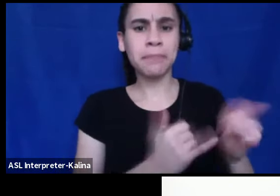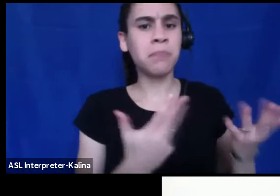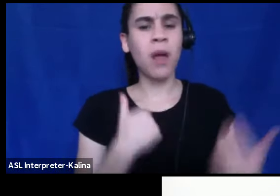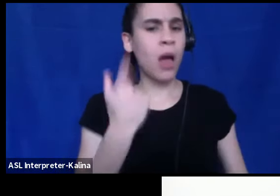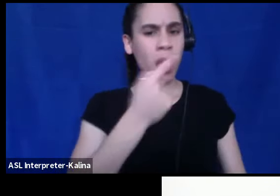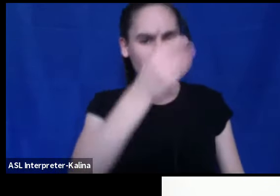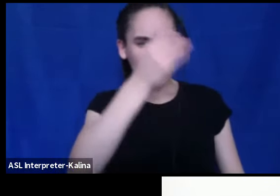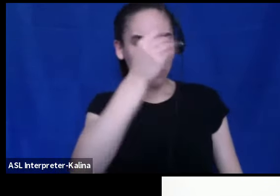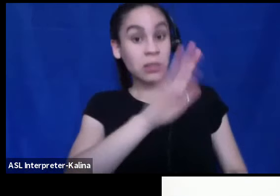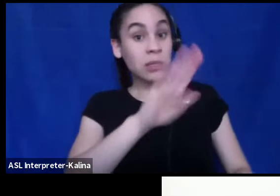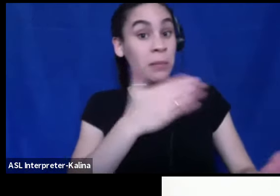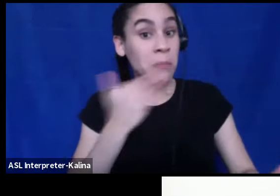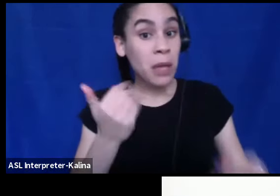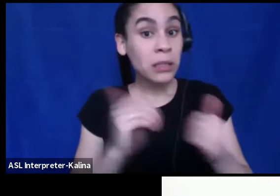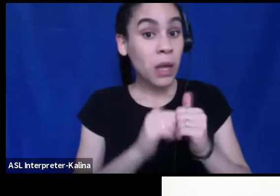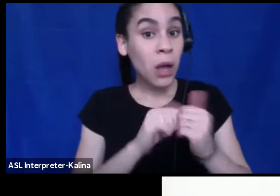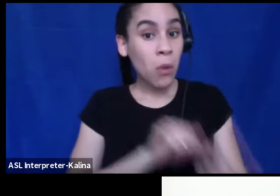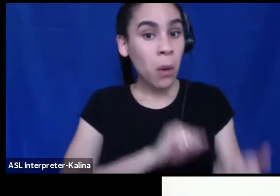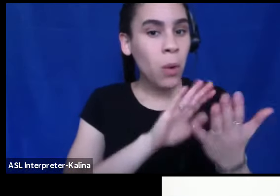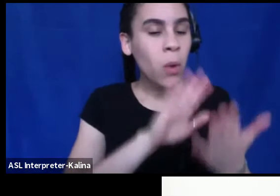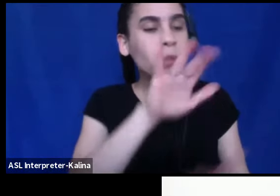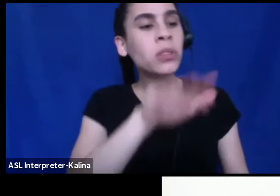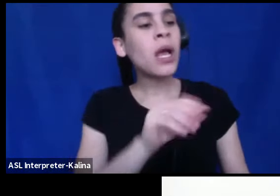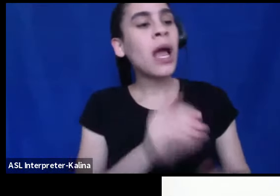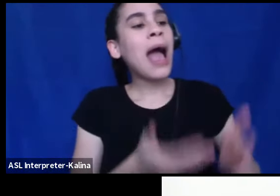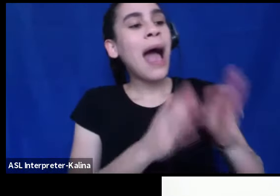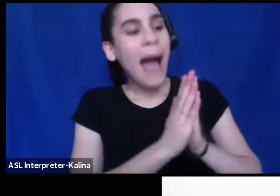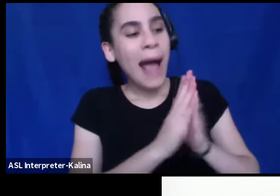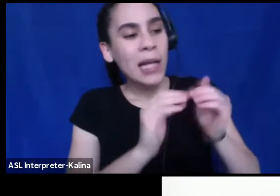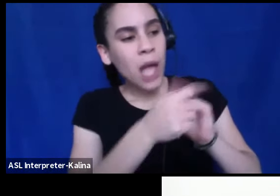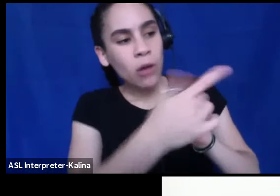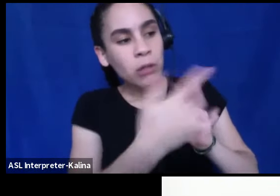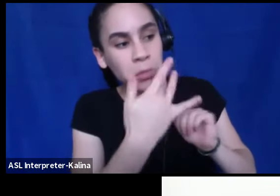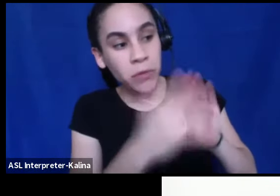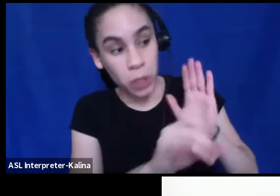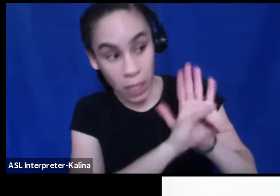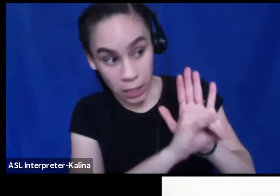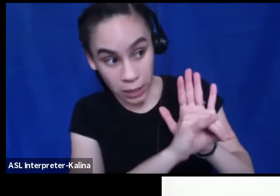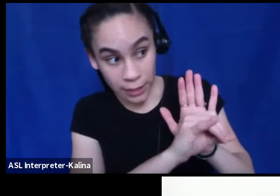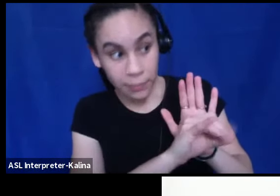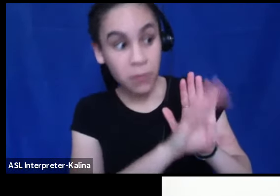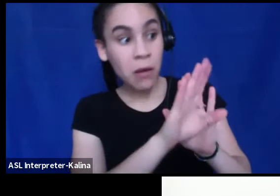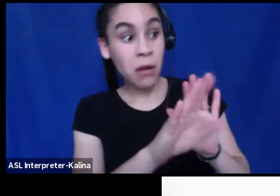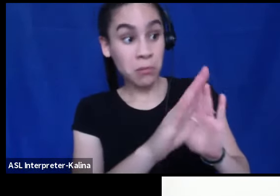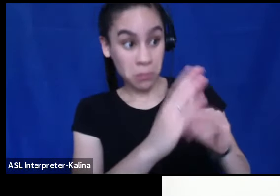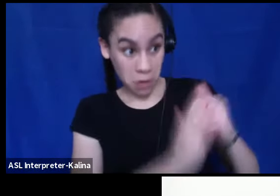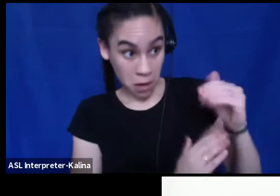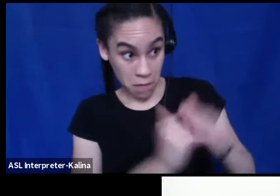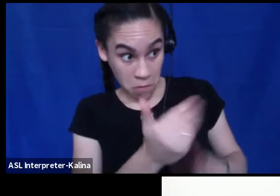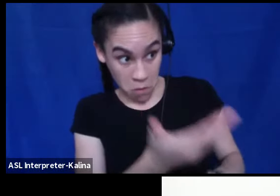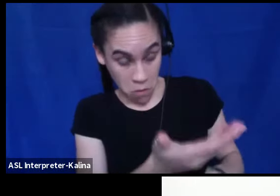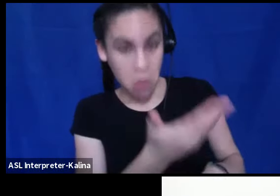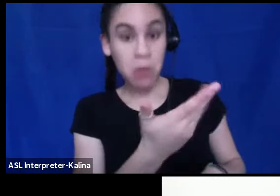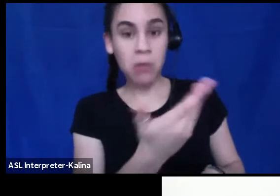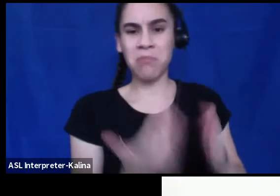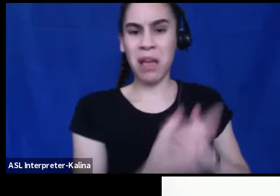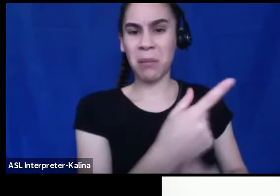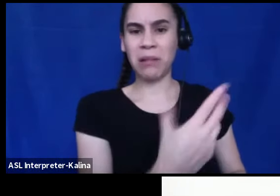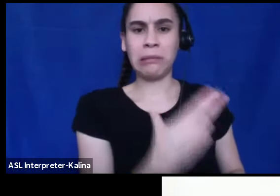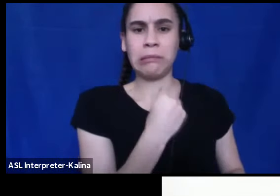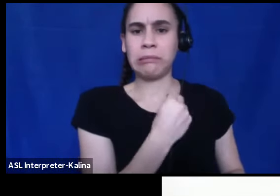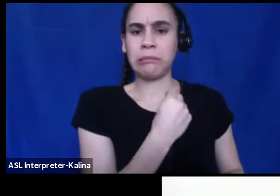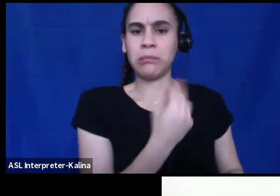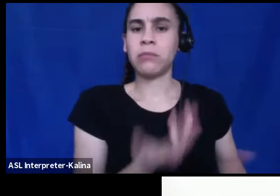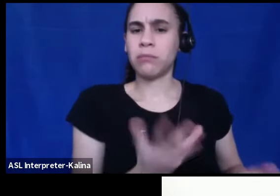the best thing to do is ask how they want to be identified. And if they're comfortable doing so. And they may say no, and that's fine,